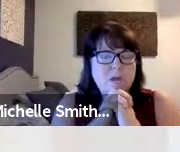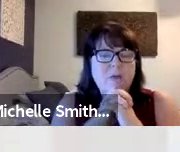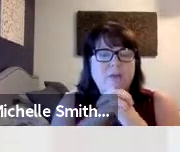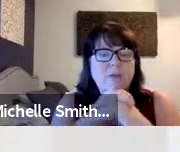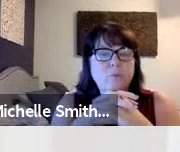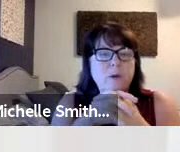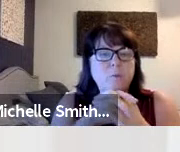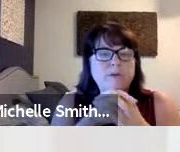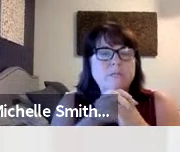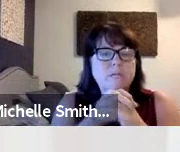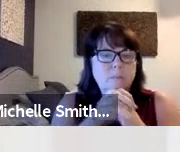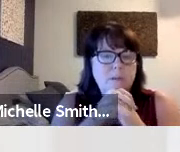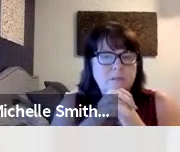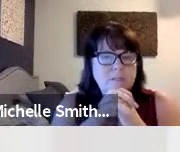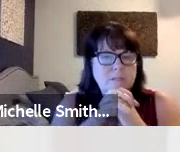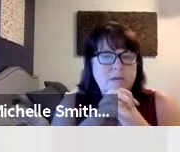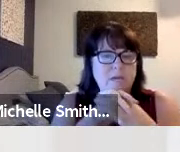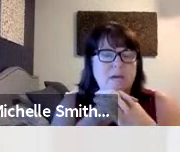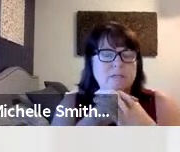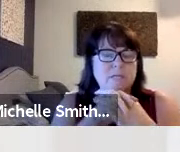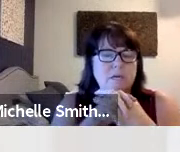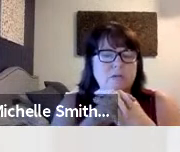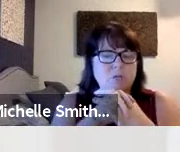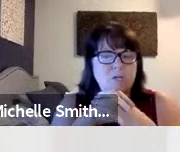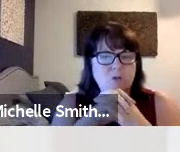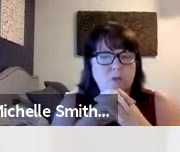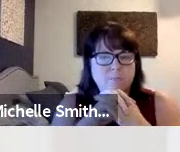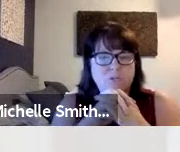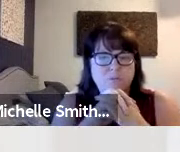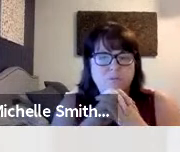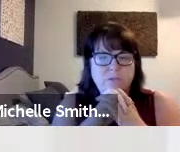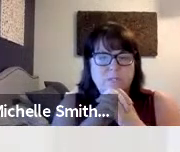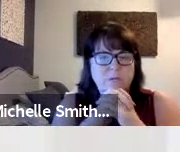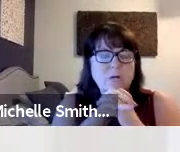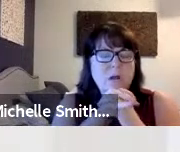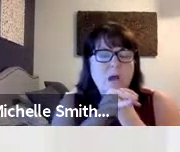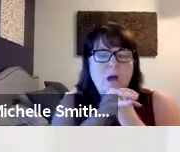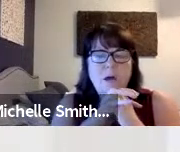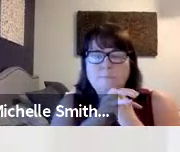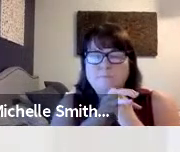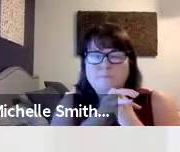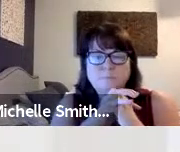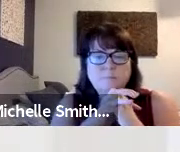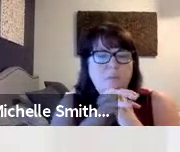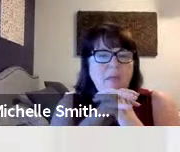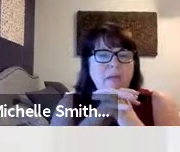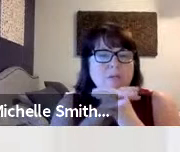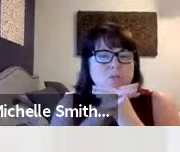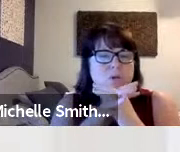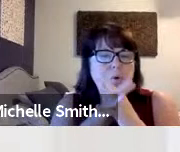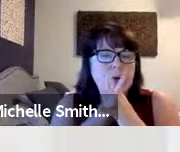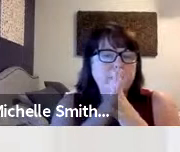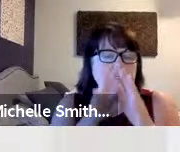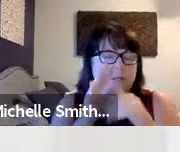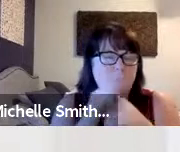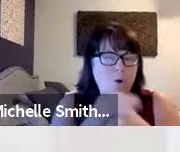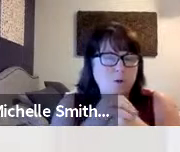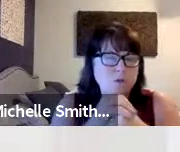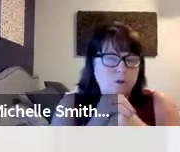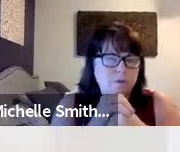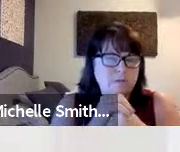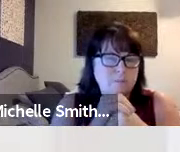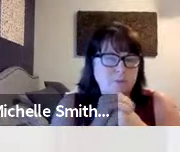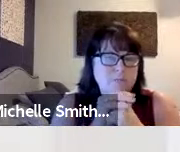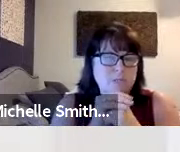instruction, and the other one was independent study as the educational option for this year. And so it is the